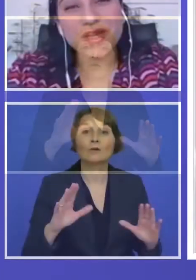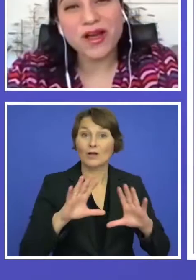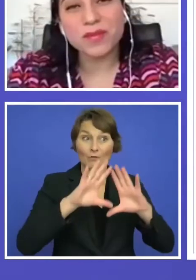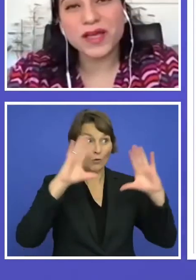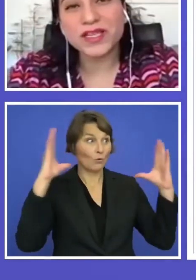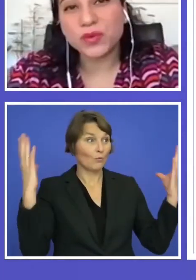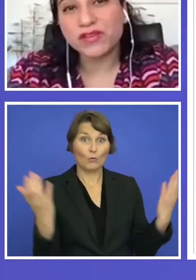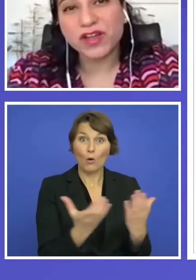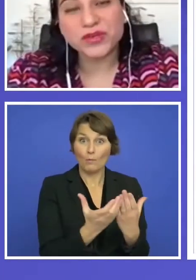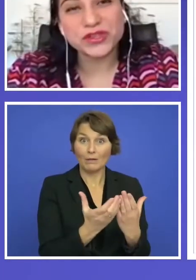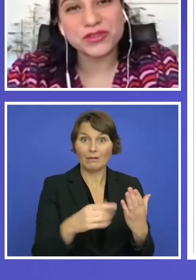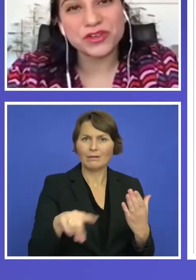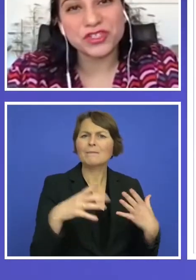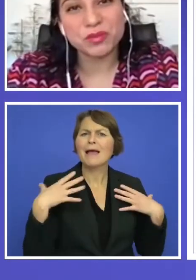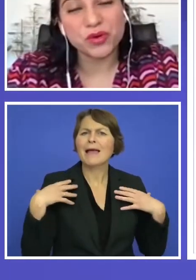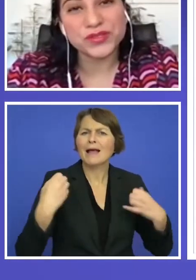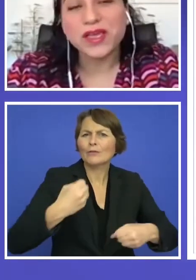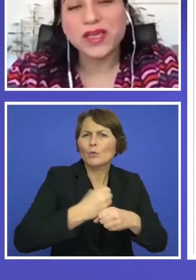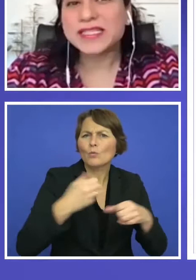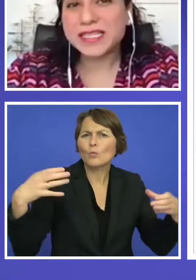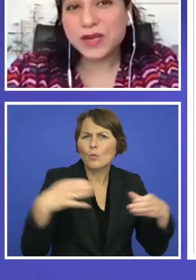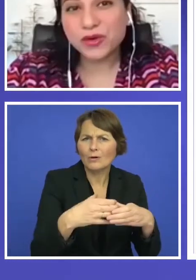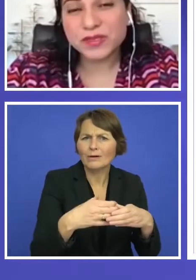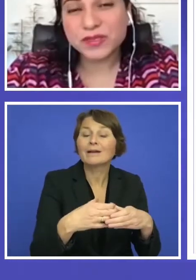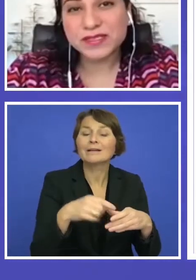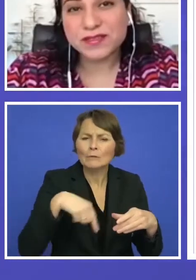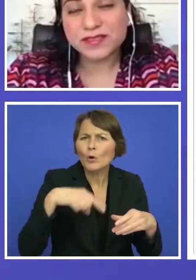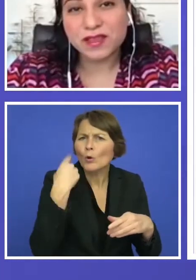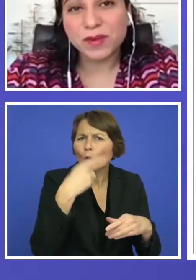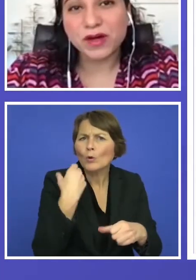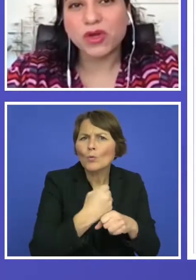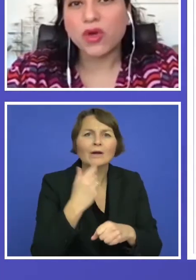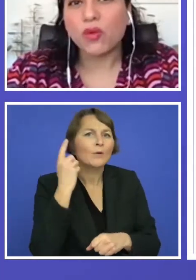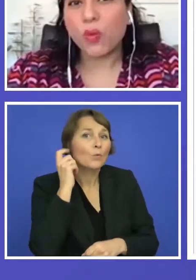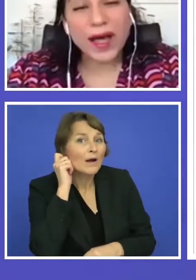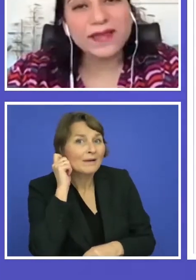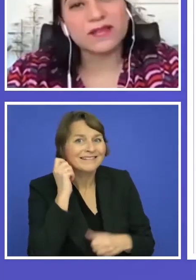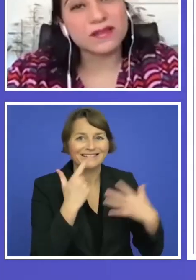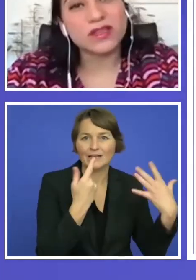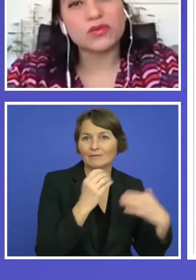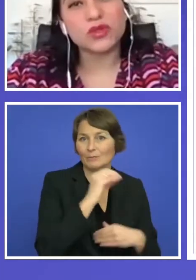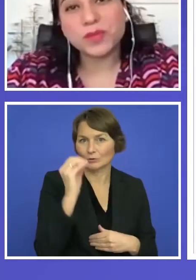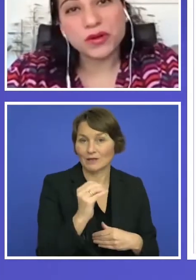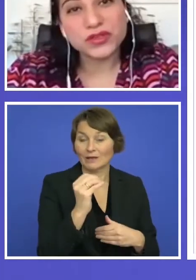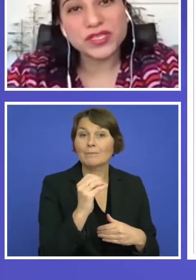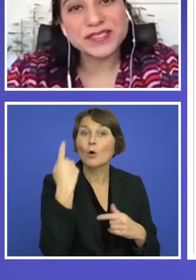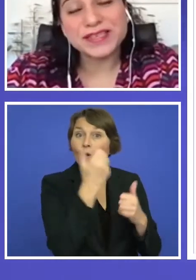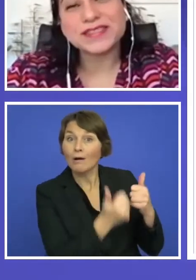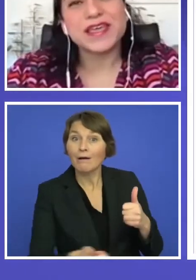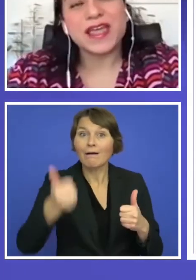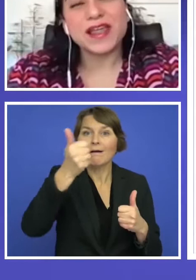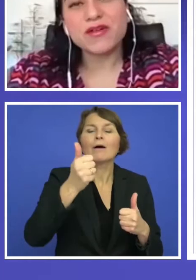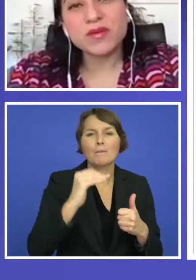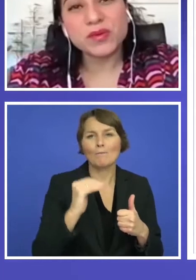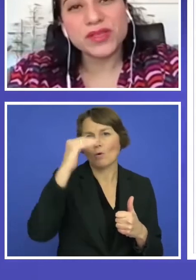they only occupy 25% of the leadership roles. Today, we're going to be discussing about why, those barriers